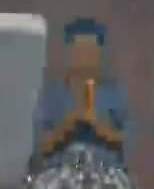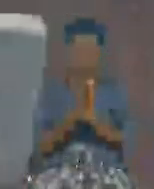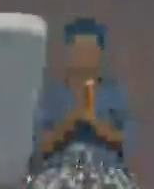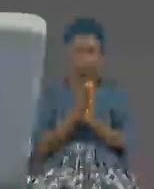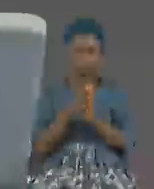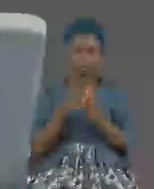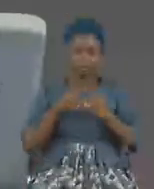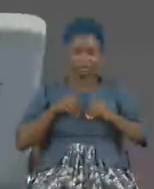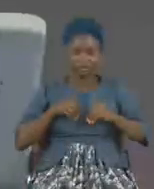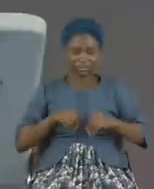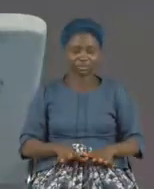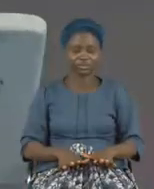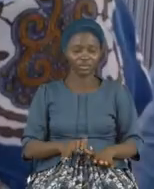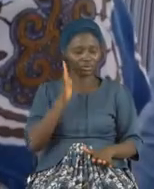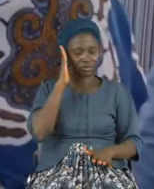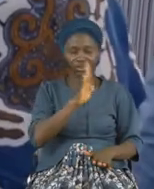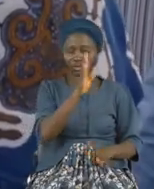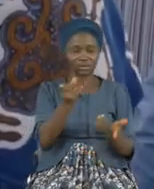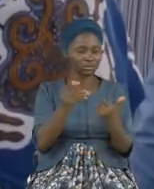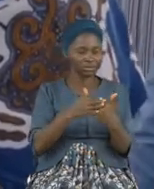Depression will never come back again.